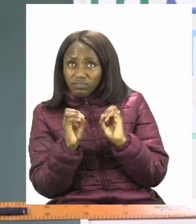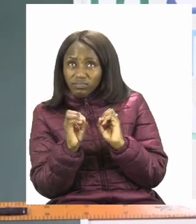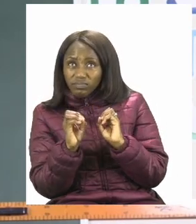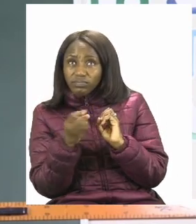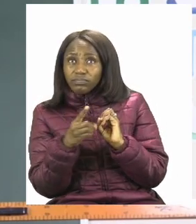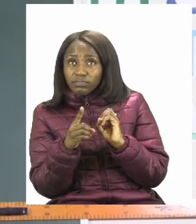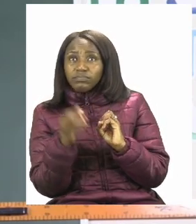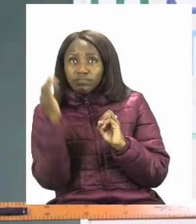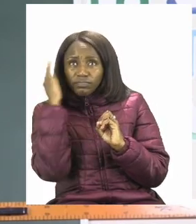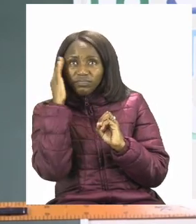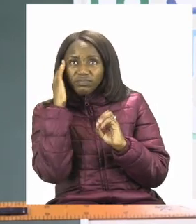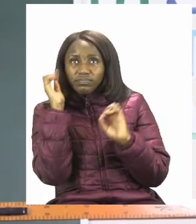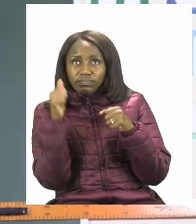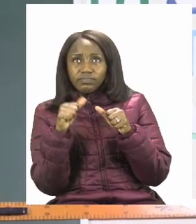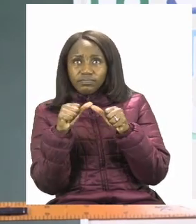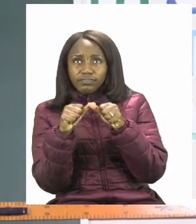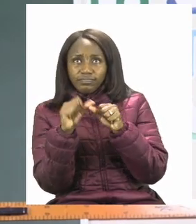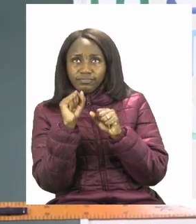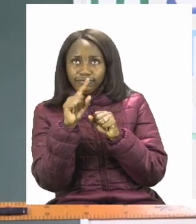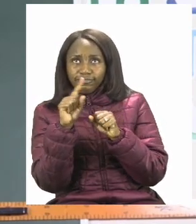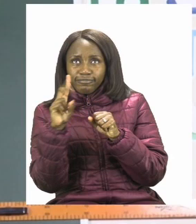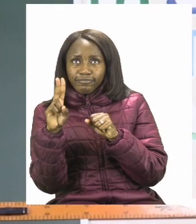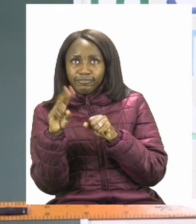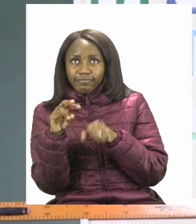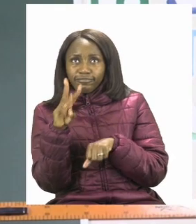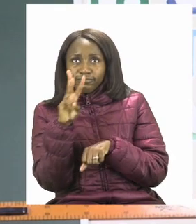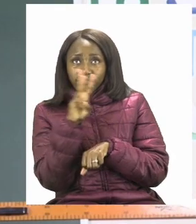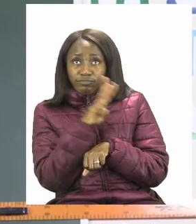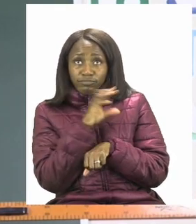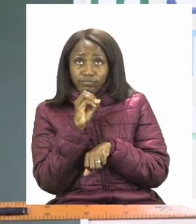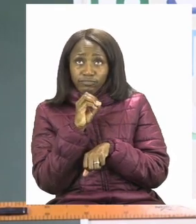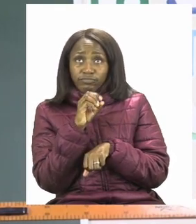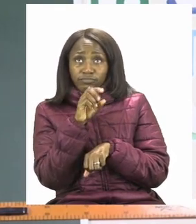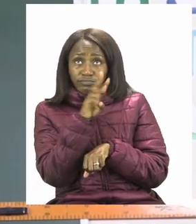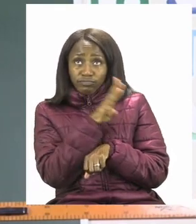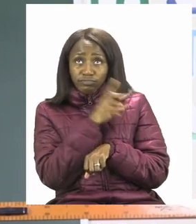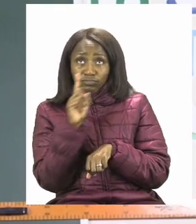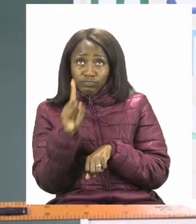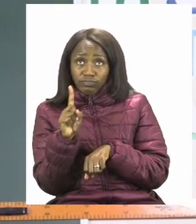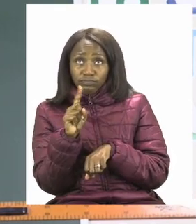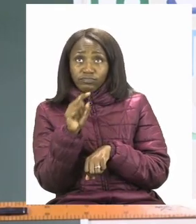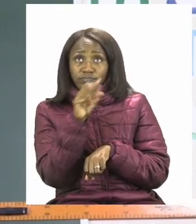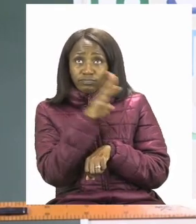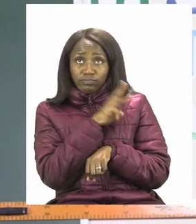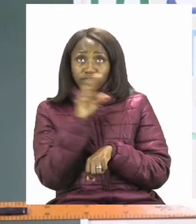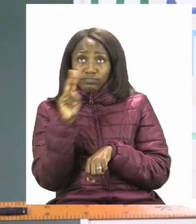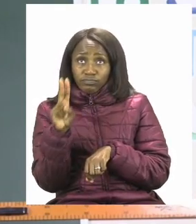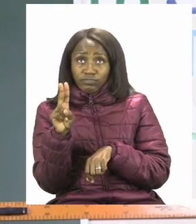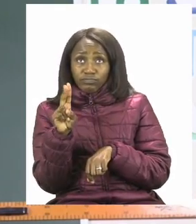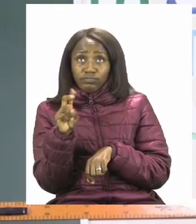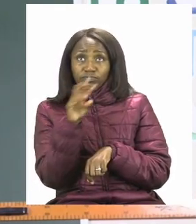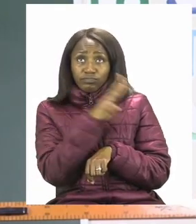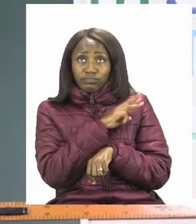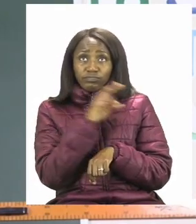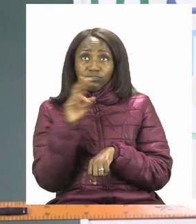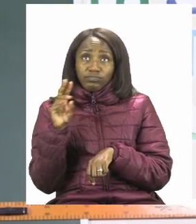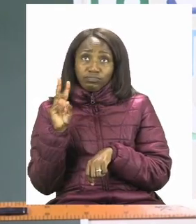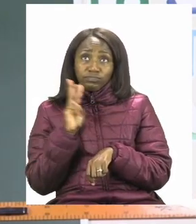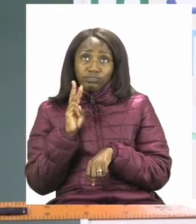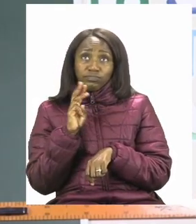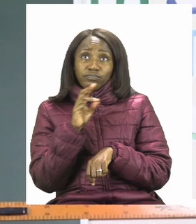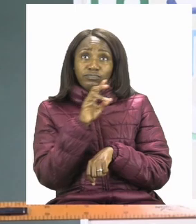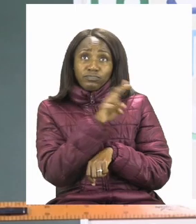number. So I have to count the lines. 30, 31, 32,